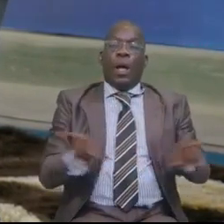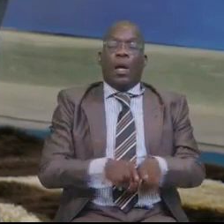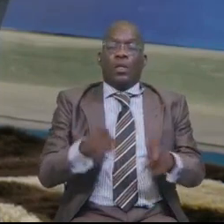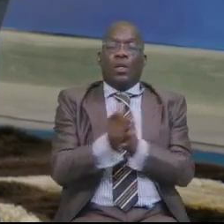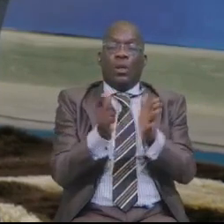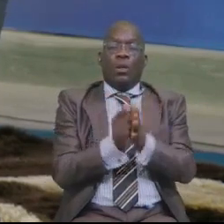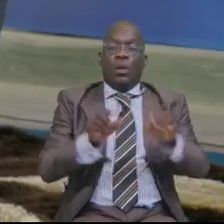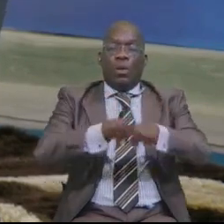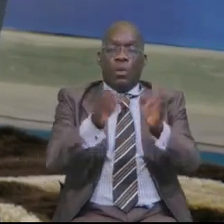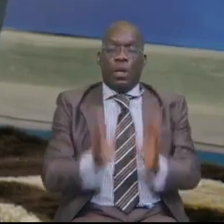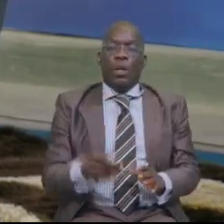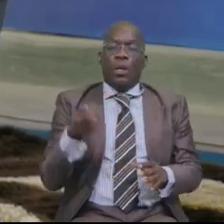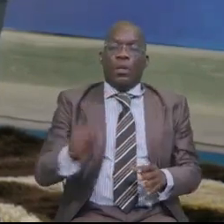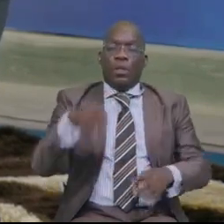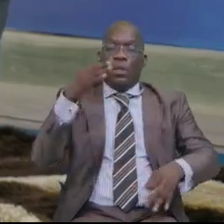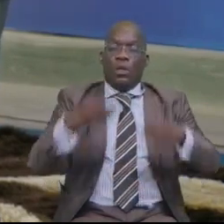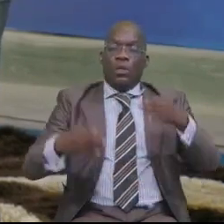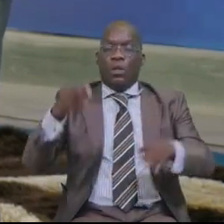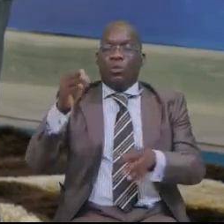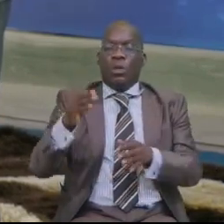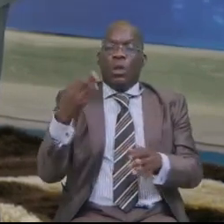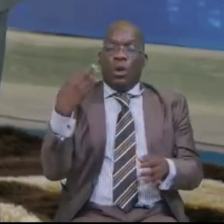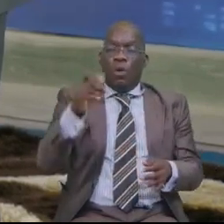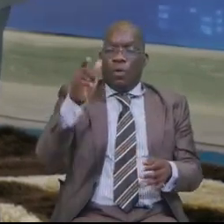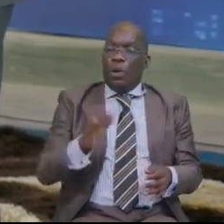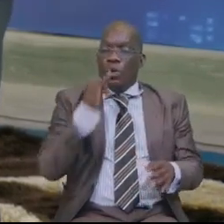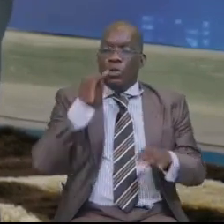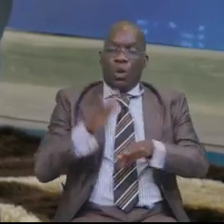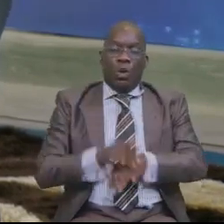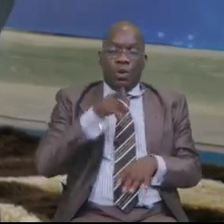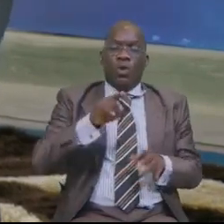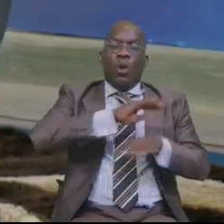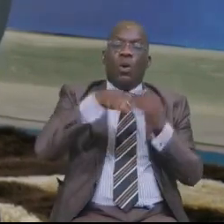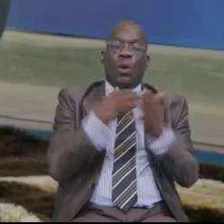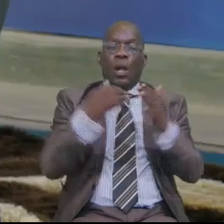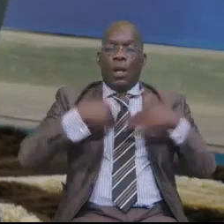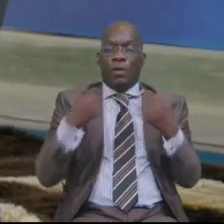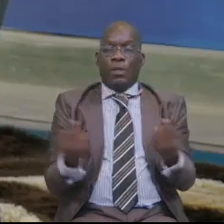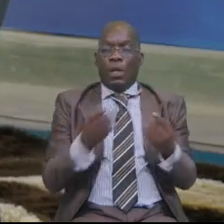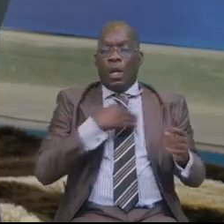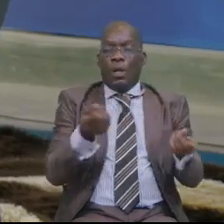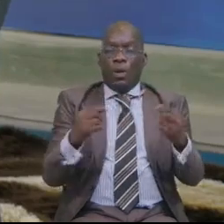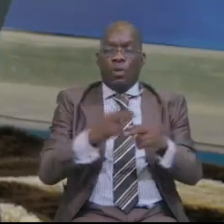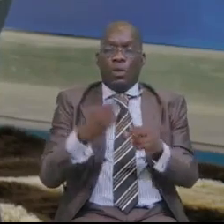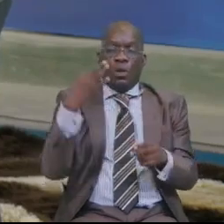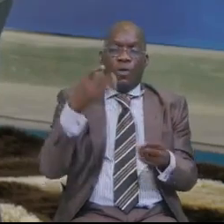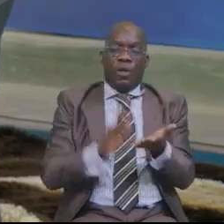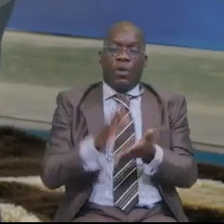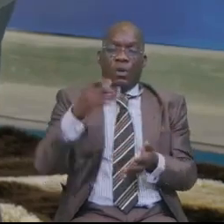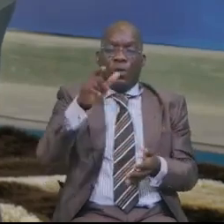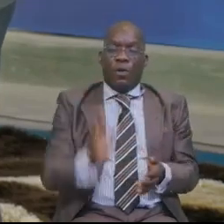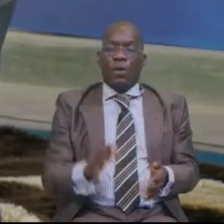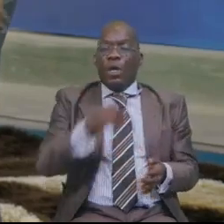judgment of God is upon you. All have sinned and come short of the glory of God. Because you